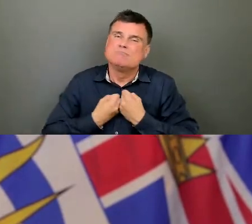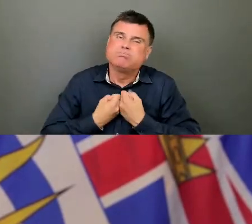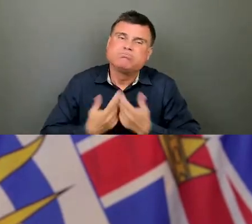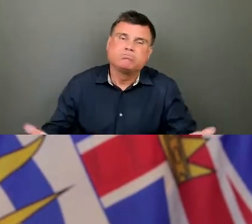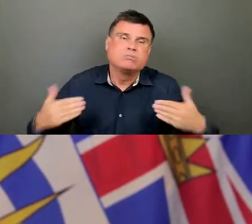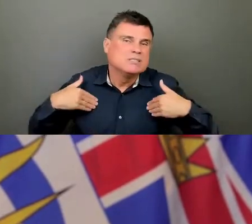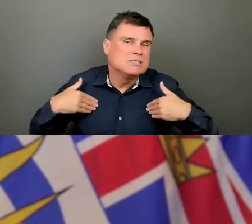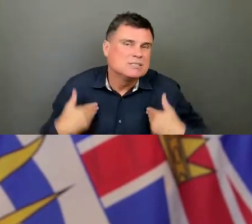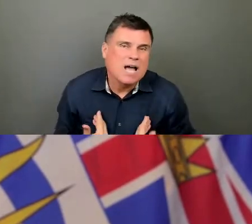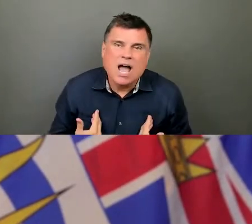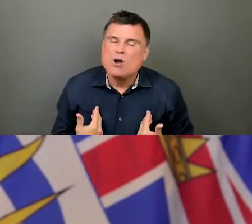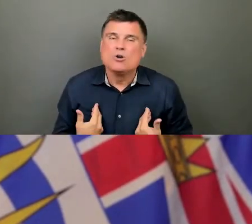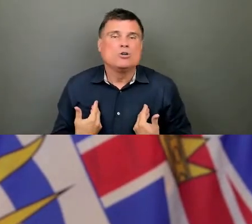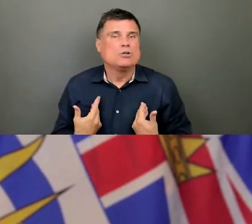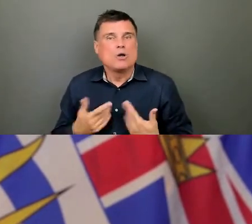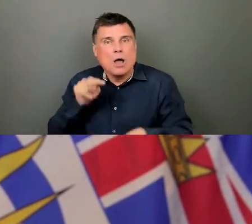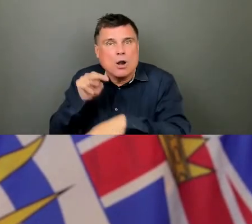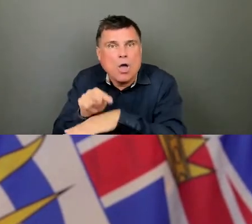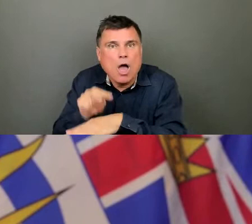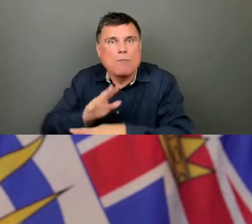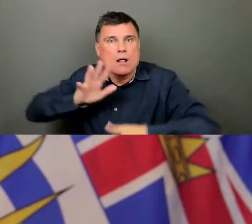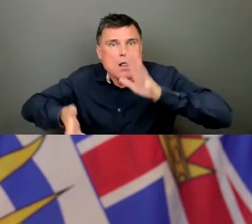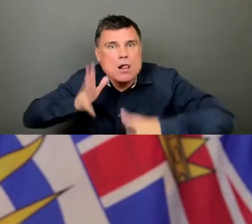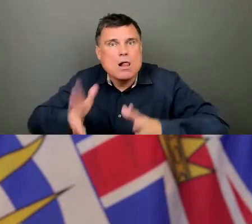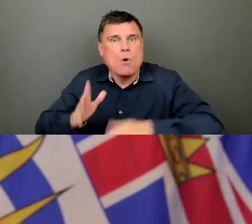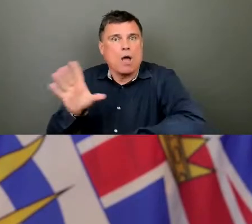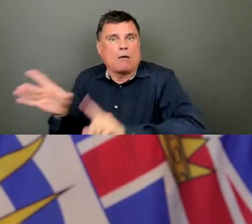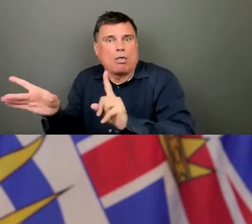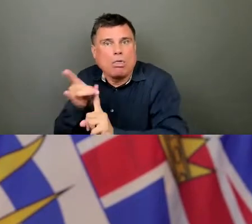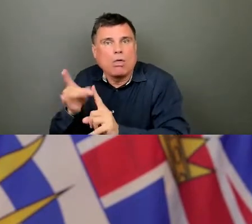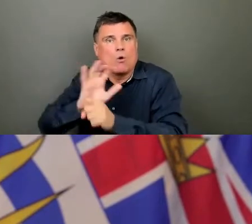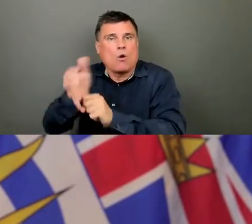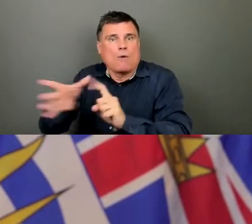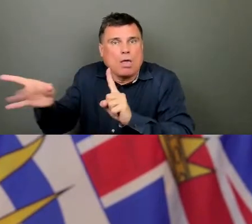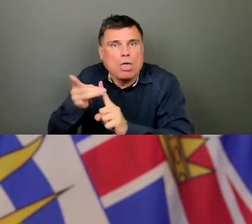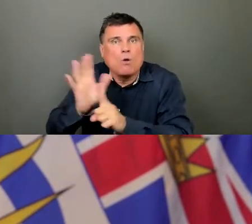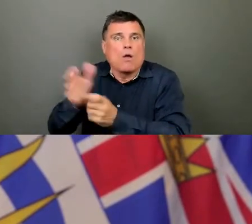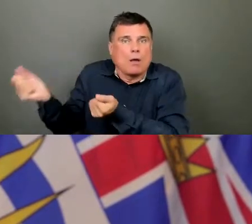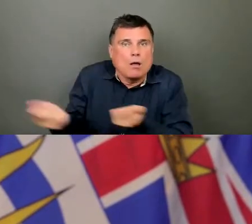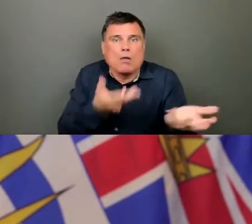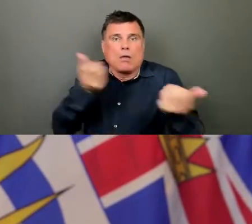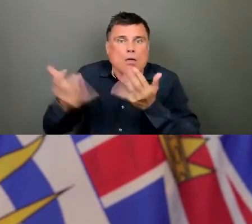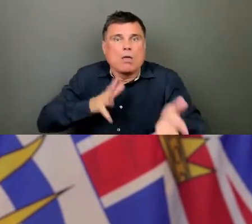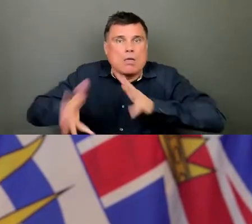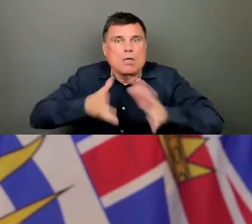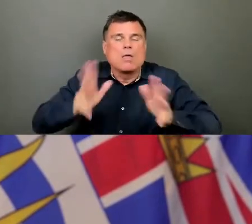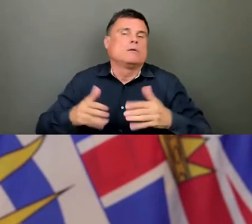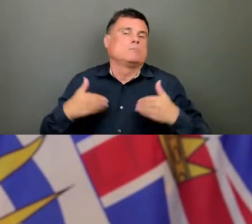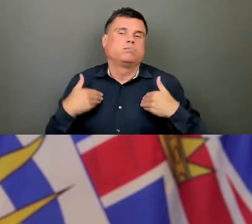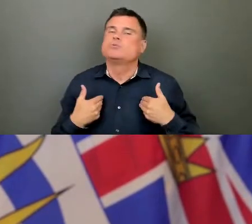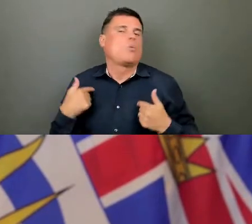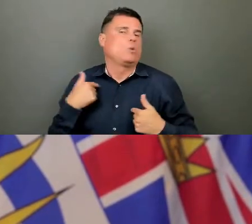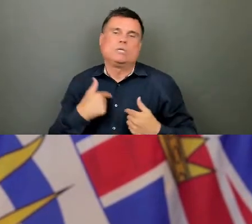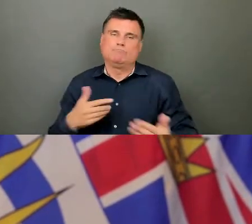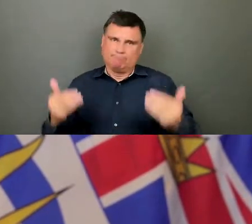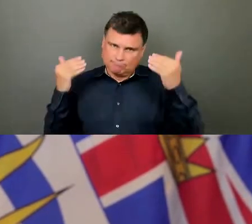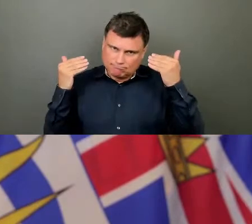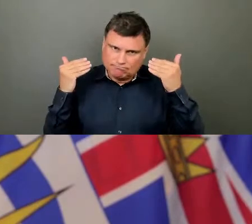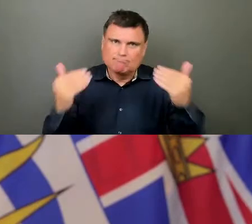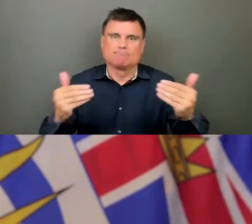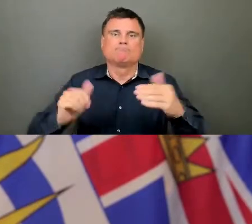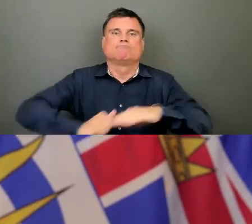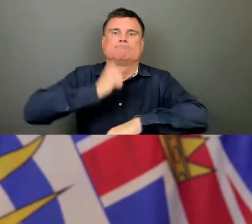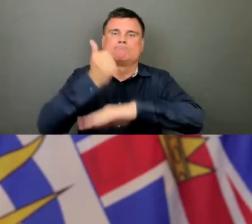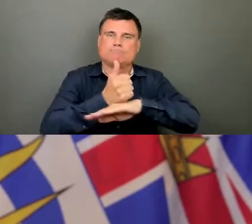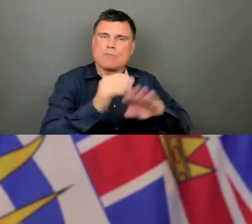been working on this for a long time, and it is stretched. So, yes, that's why we took the measures we did in Kelowna